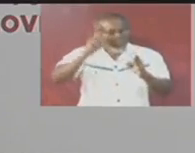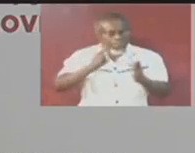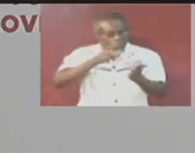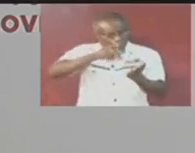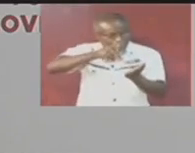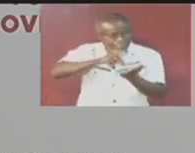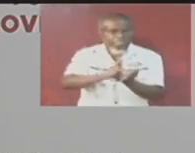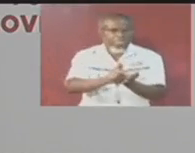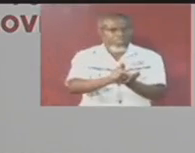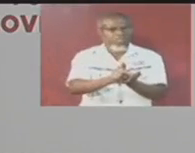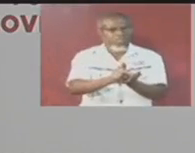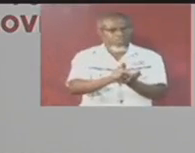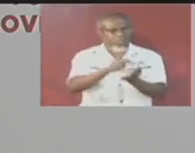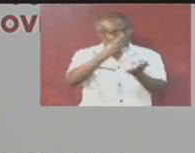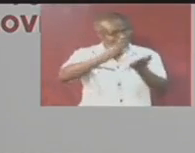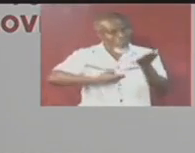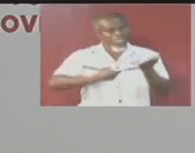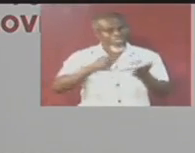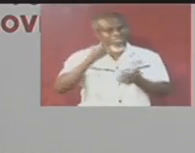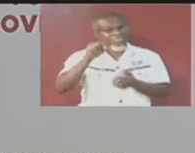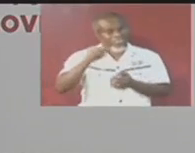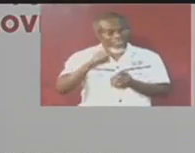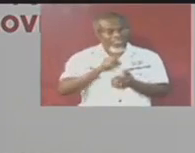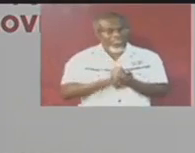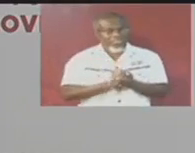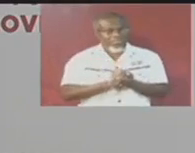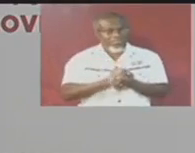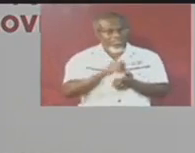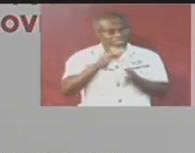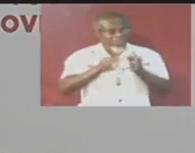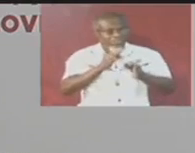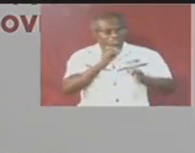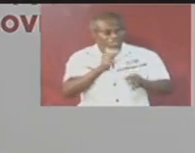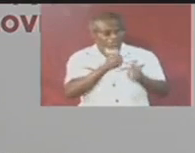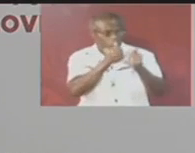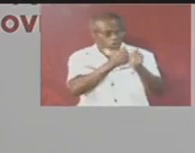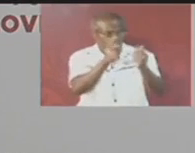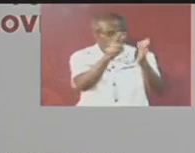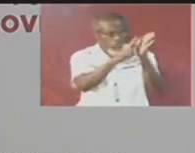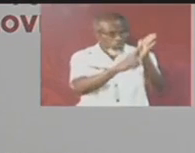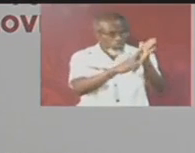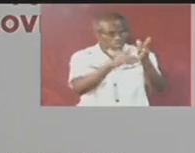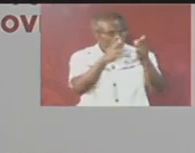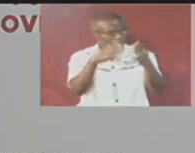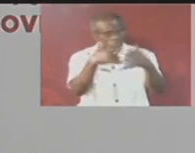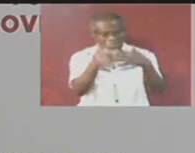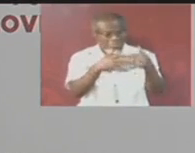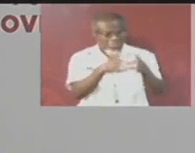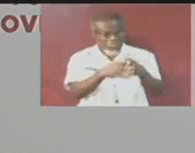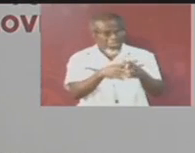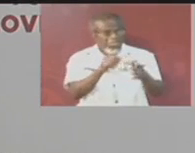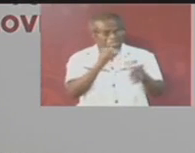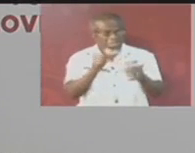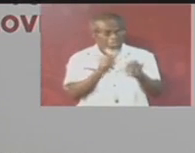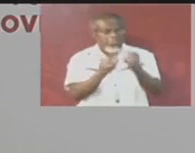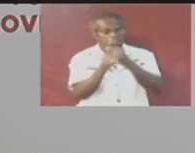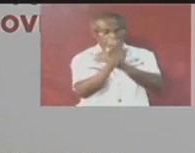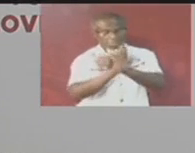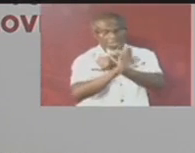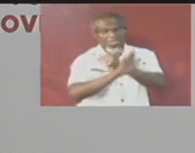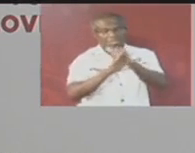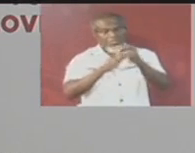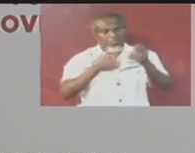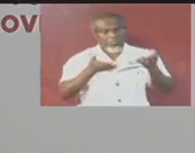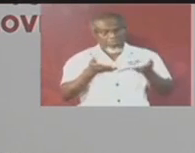of disregarding the security and the safety of all of us. So the circumstances that prevailed in